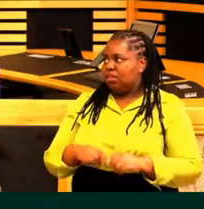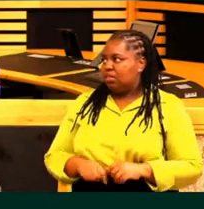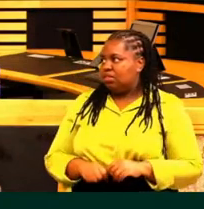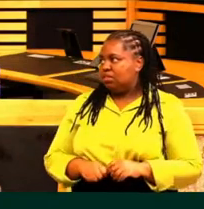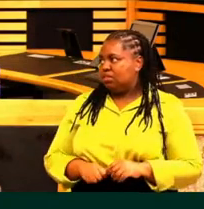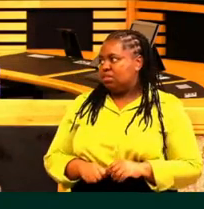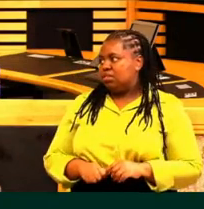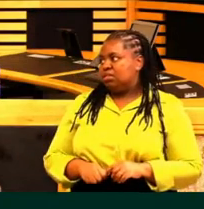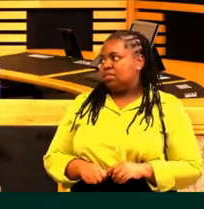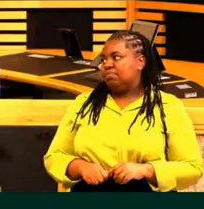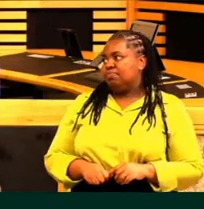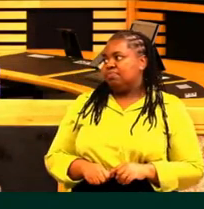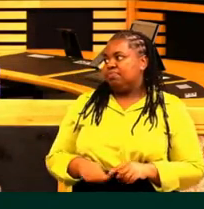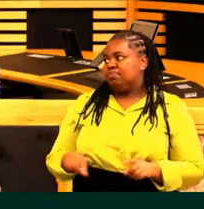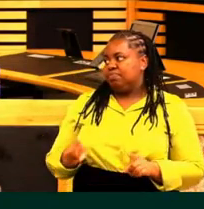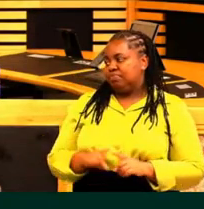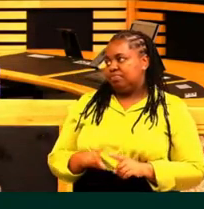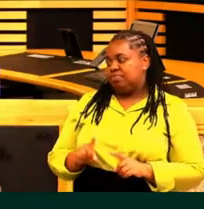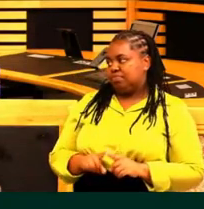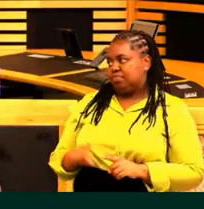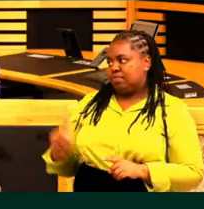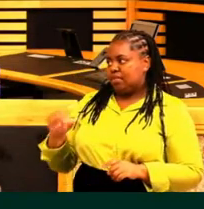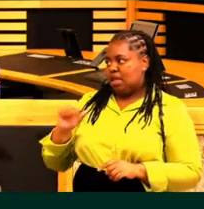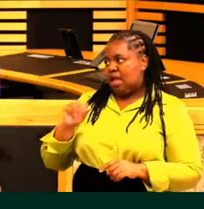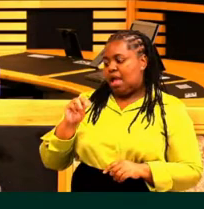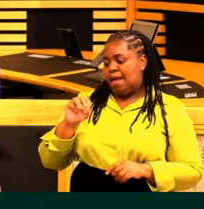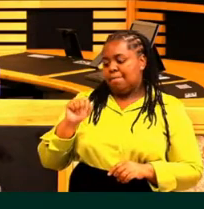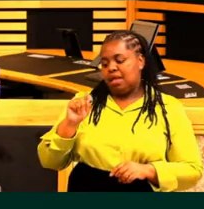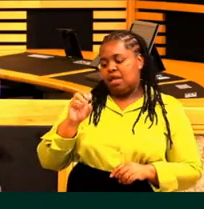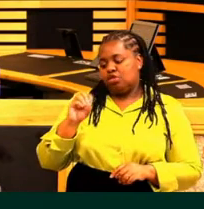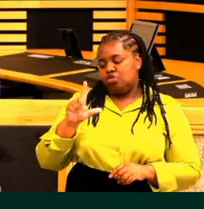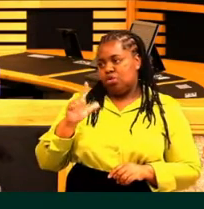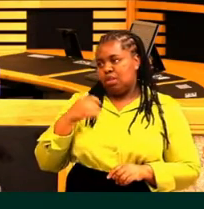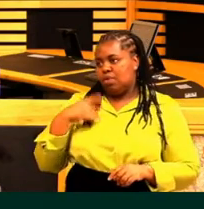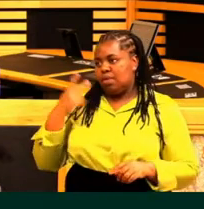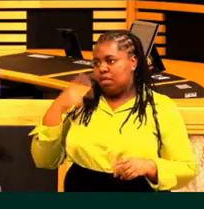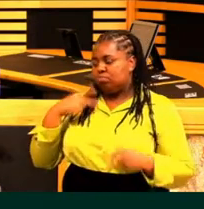Asus we visited